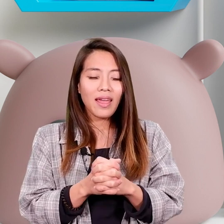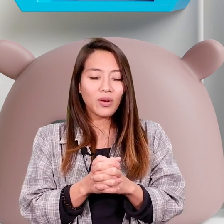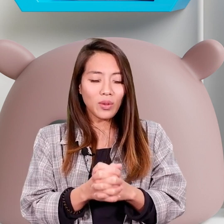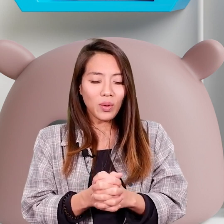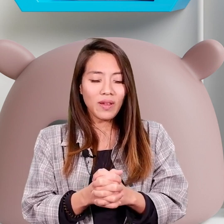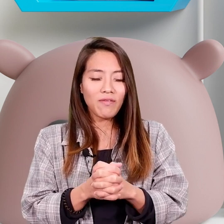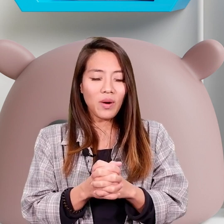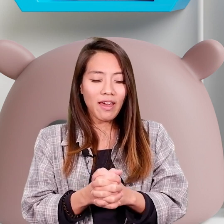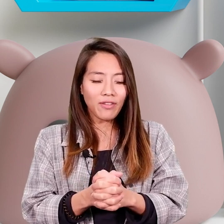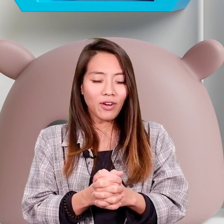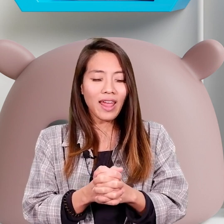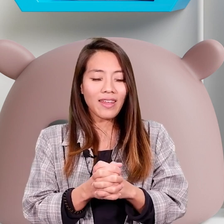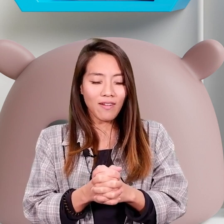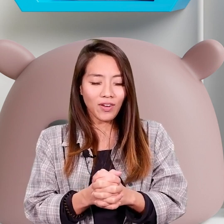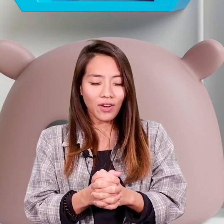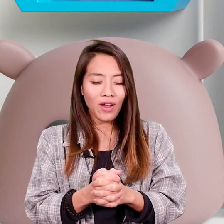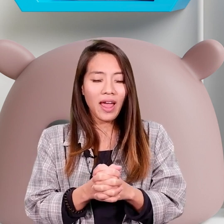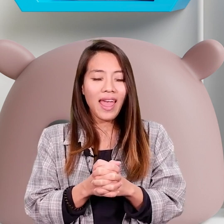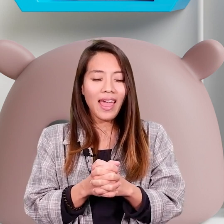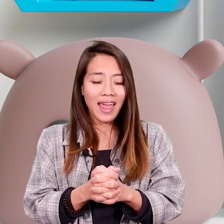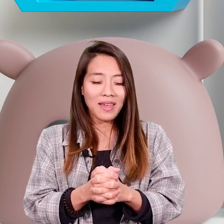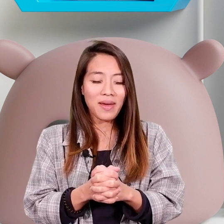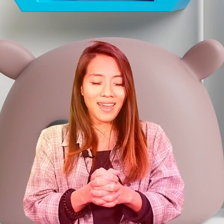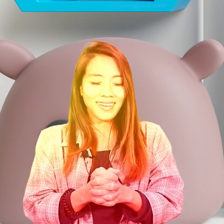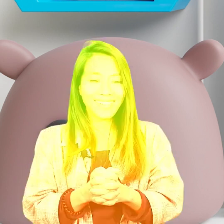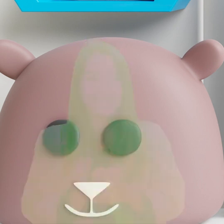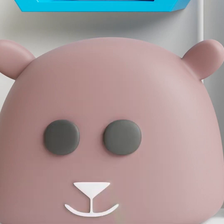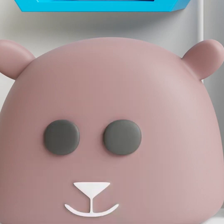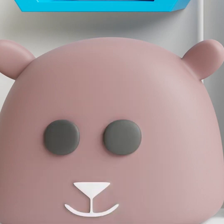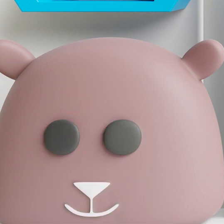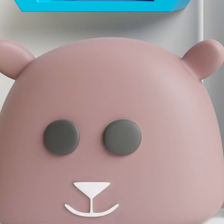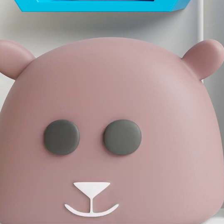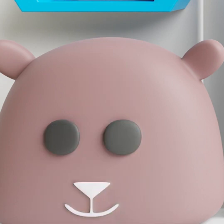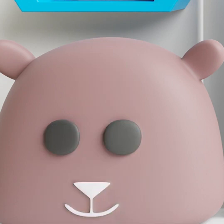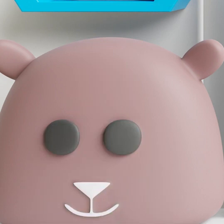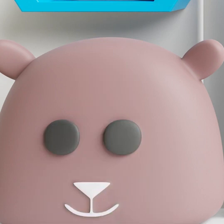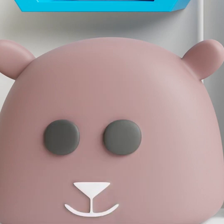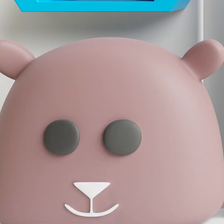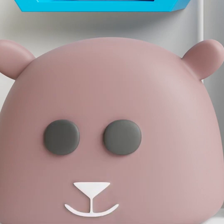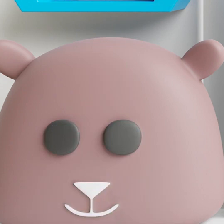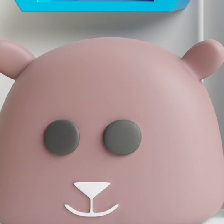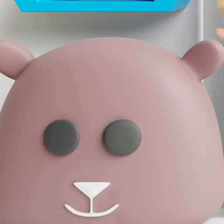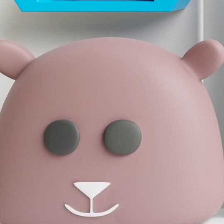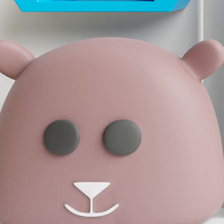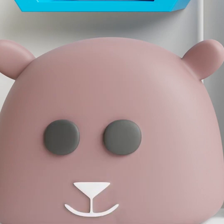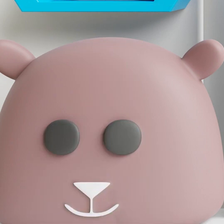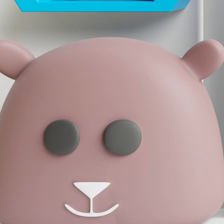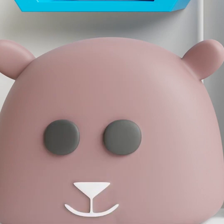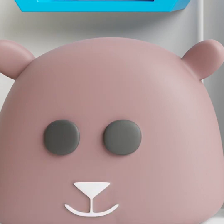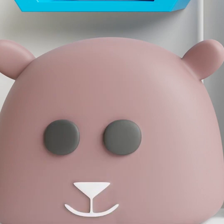power and the glory forever and ever. Amen. I'll see you guys next week.